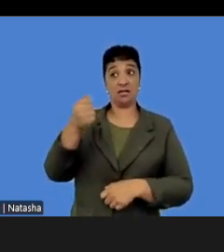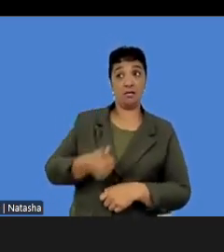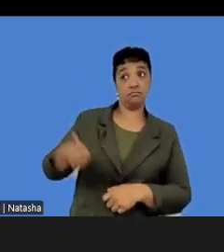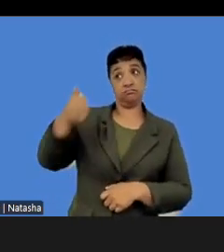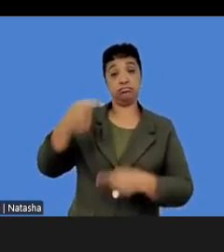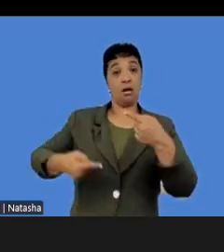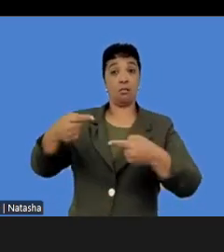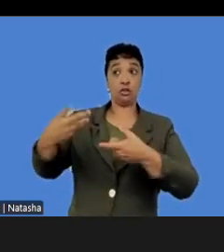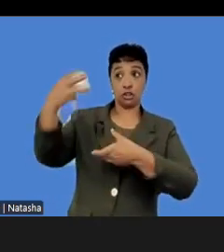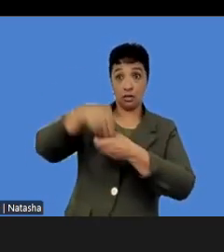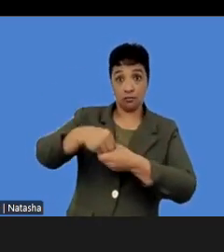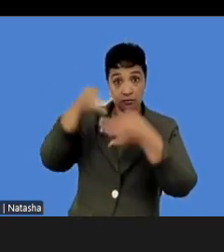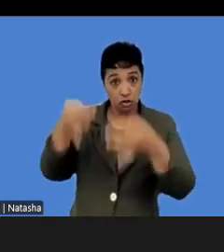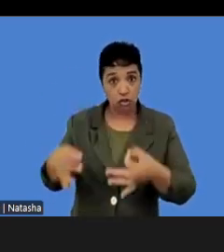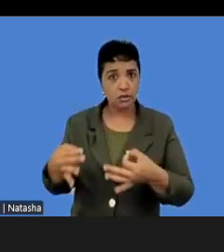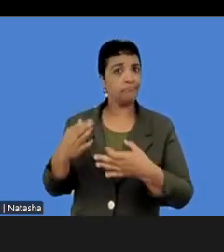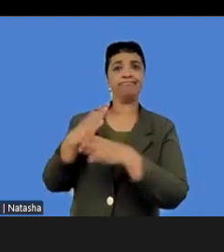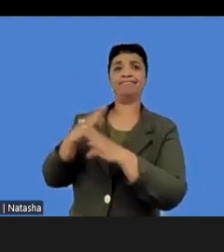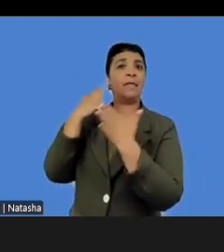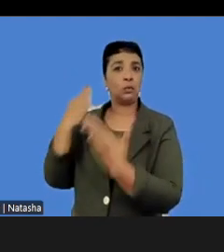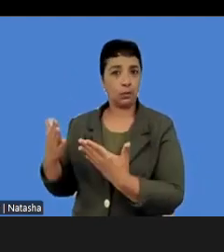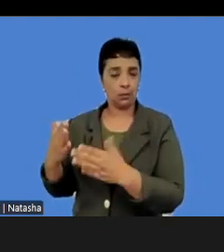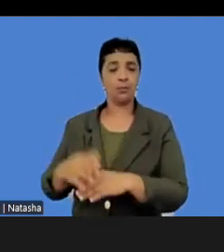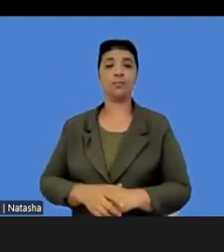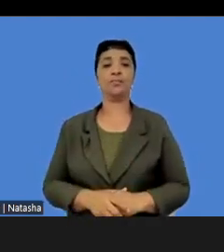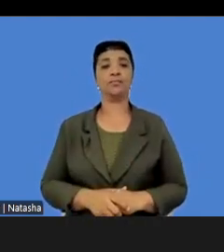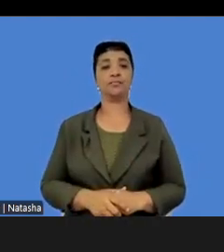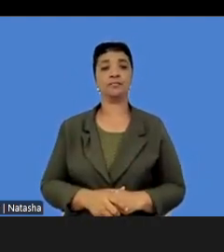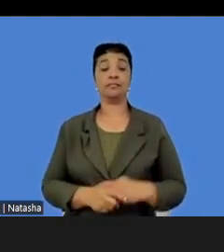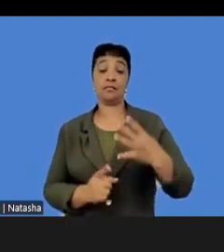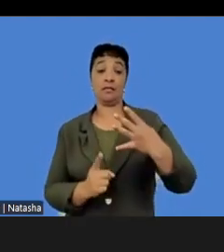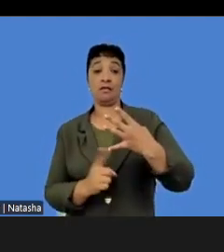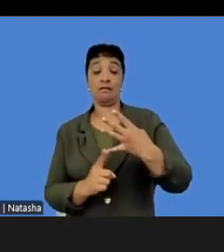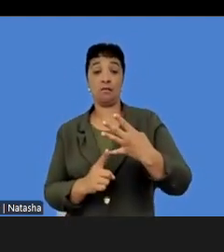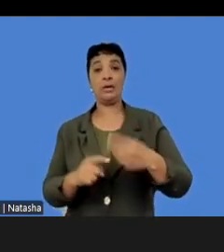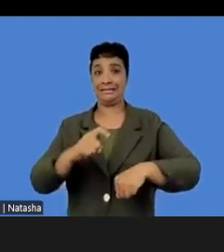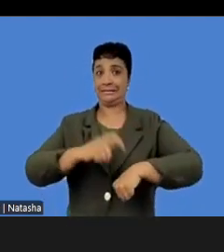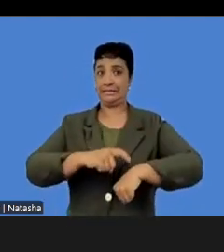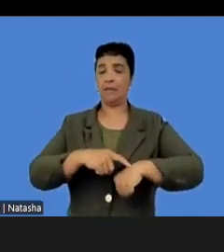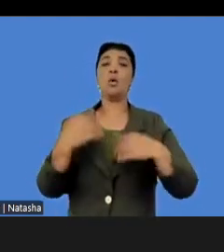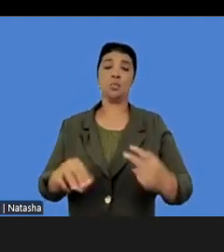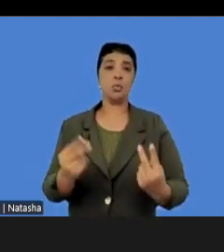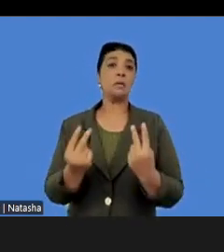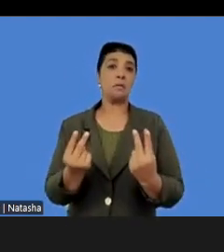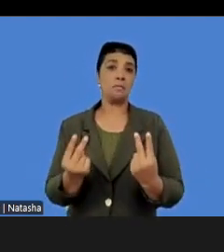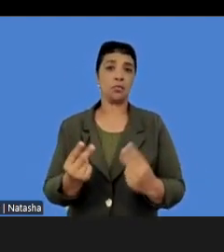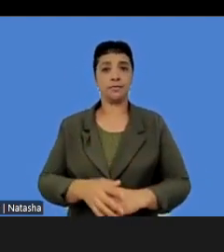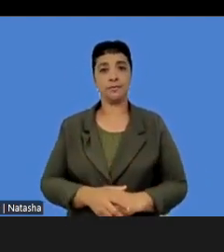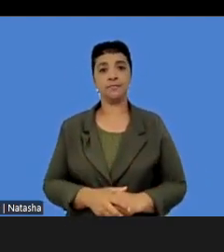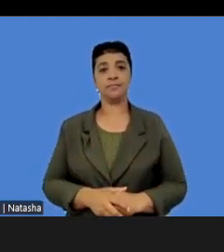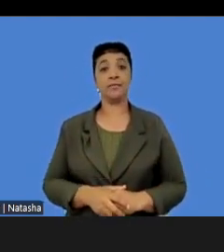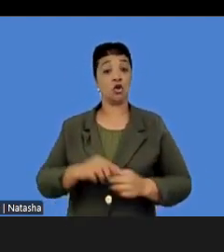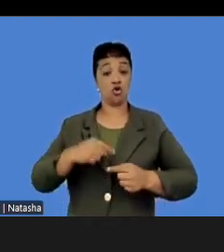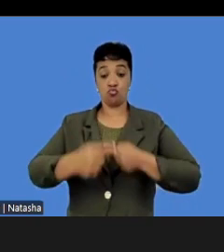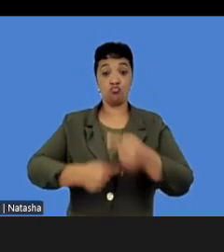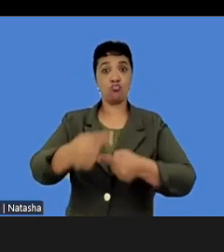from this decision-making as well. Timing is key. The process of deinstitutionalization was rushed in this